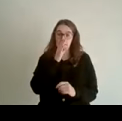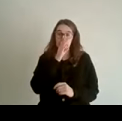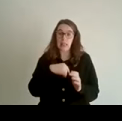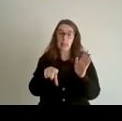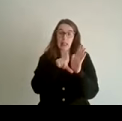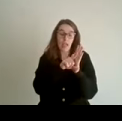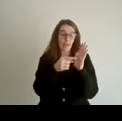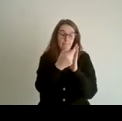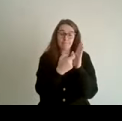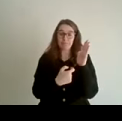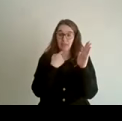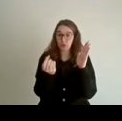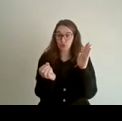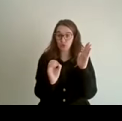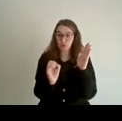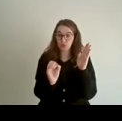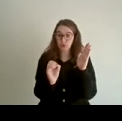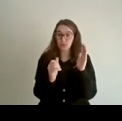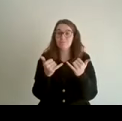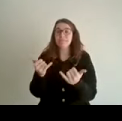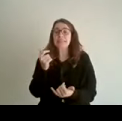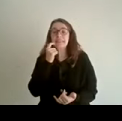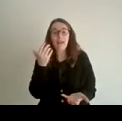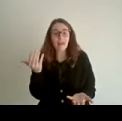then who will?